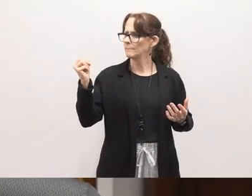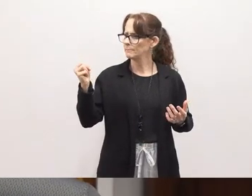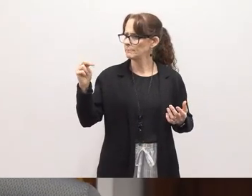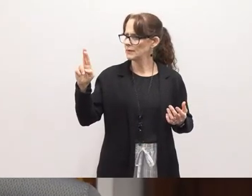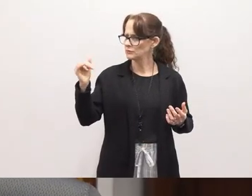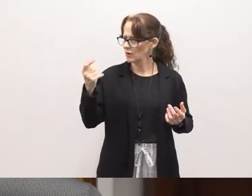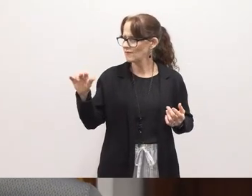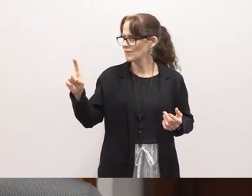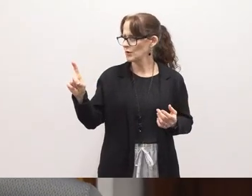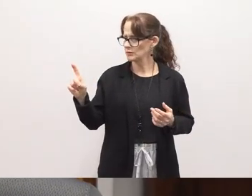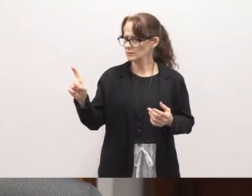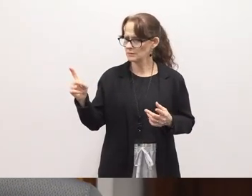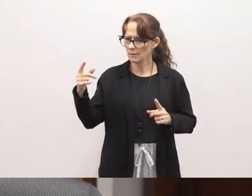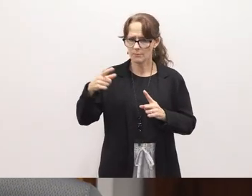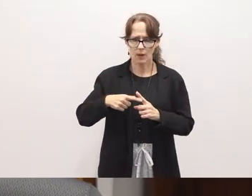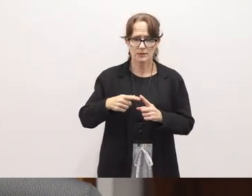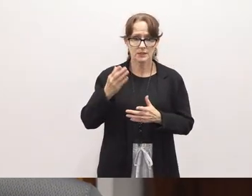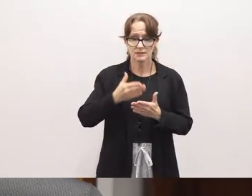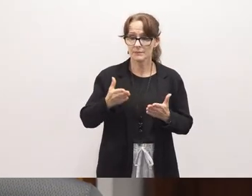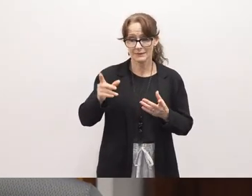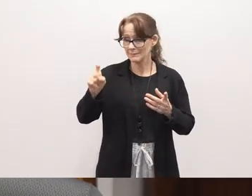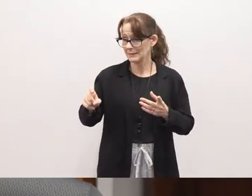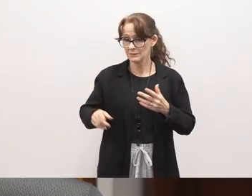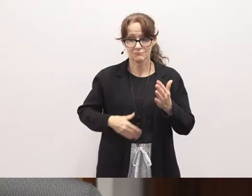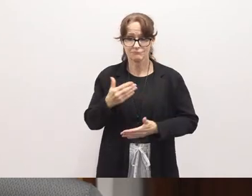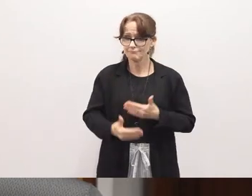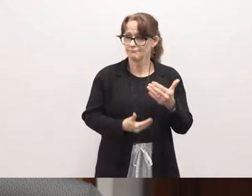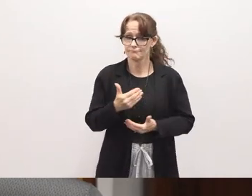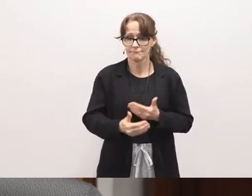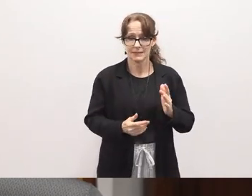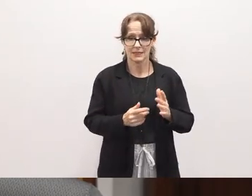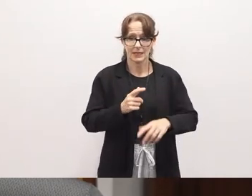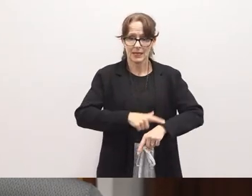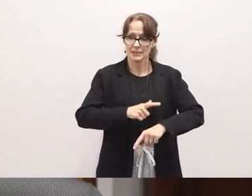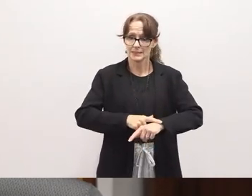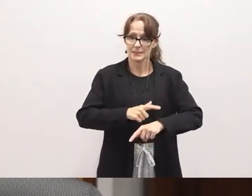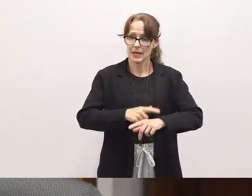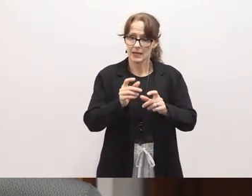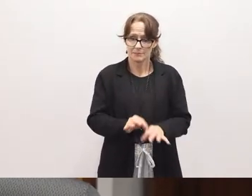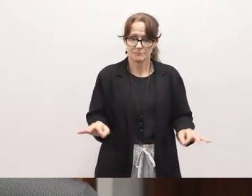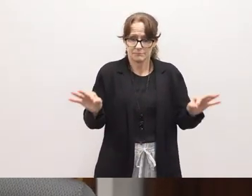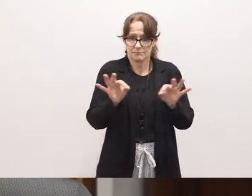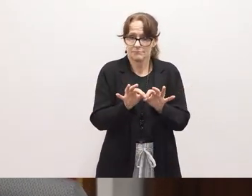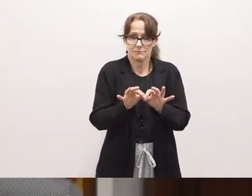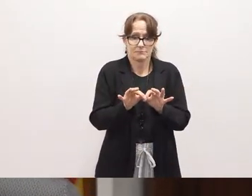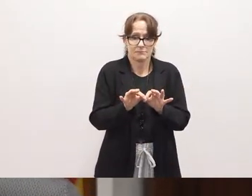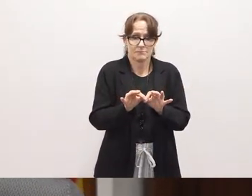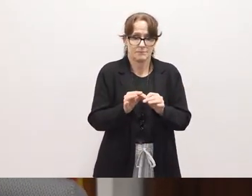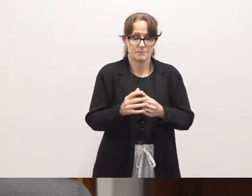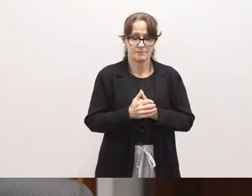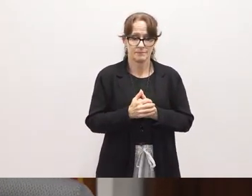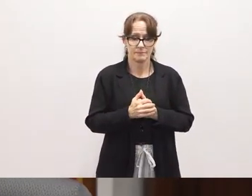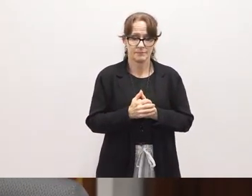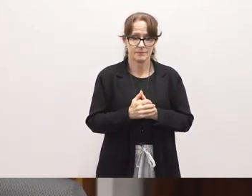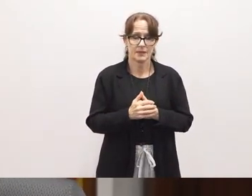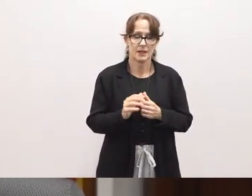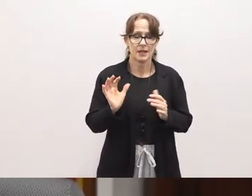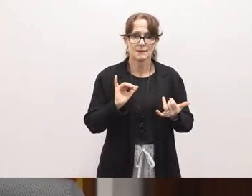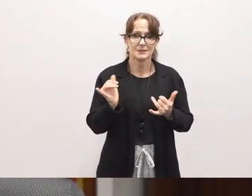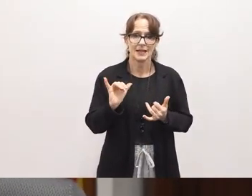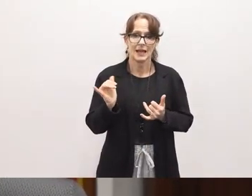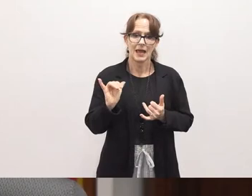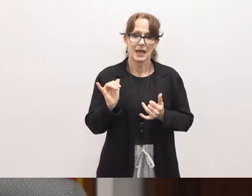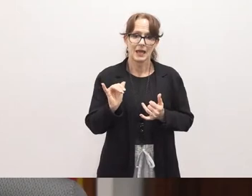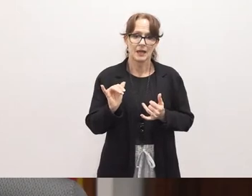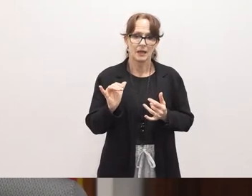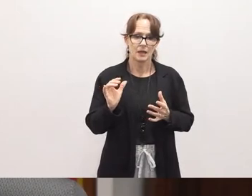that, you know, some things just got to get done, time sensitive, that we couldn't anticipate. It was more around when